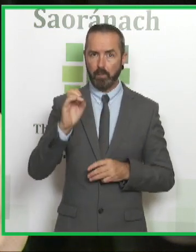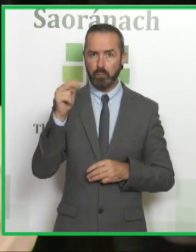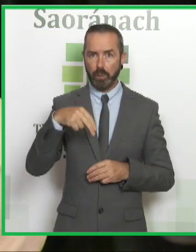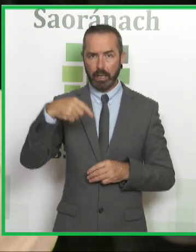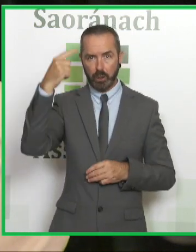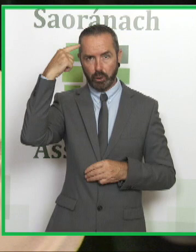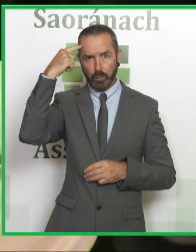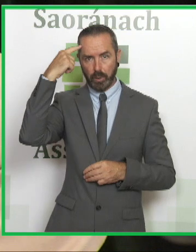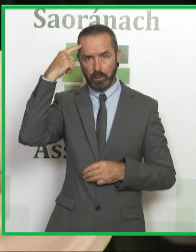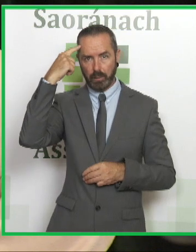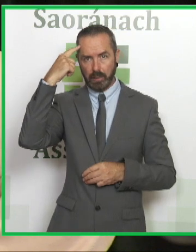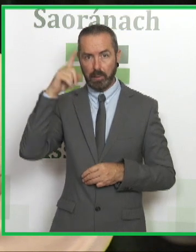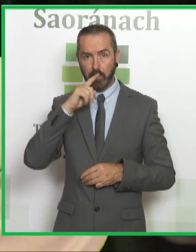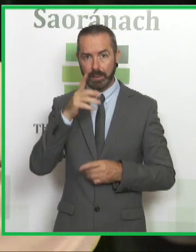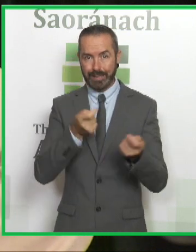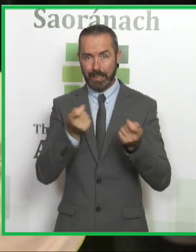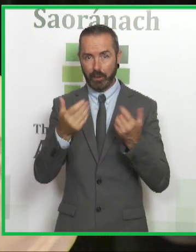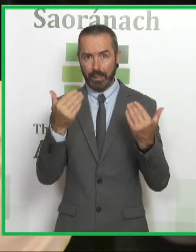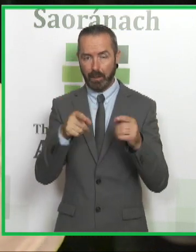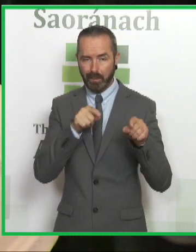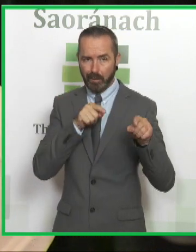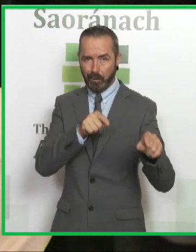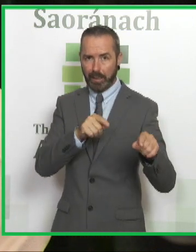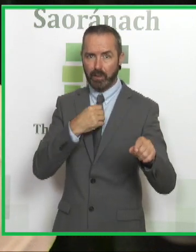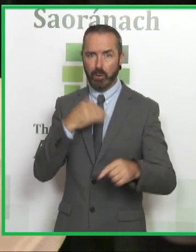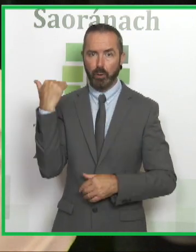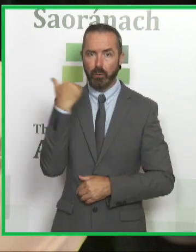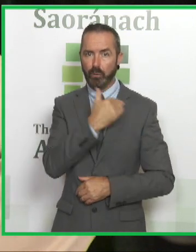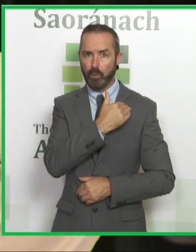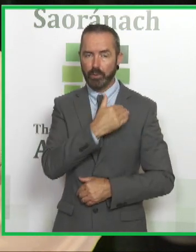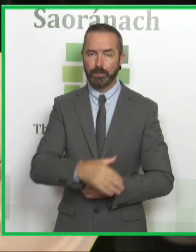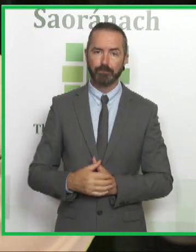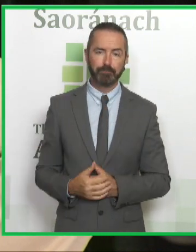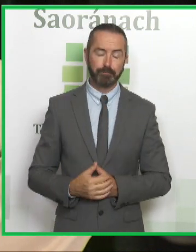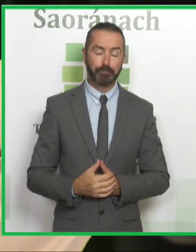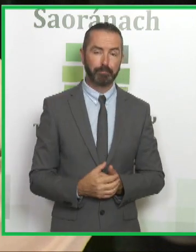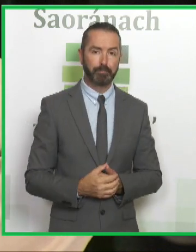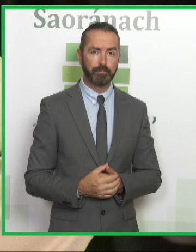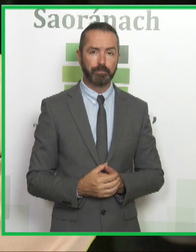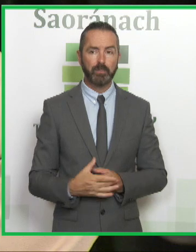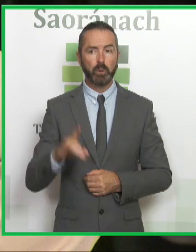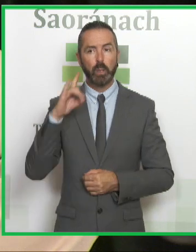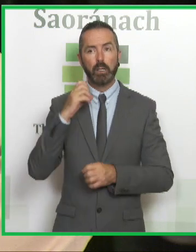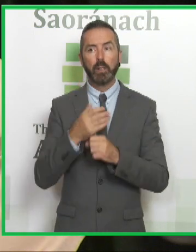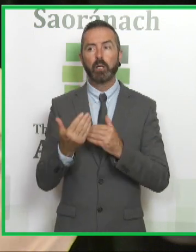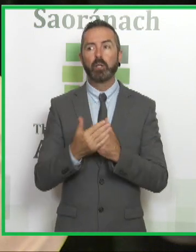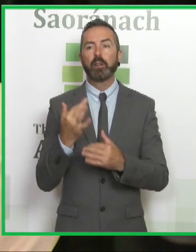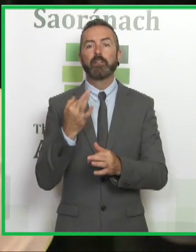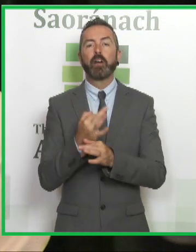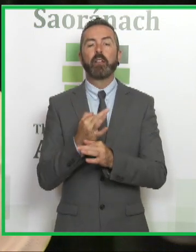her home threatening to cut her throat. We hear of the young father,